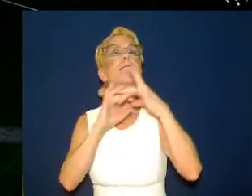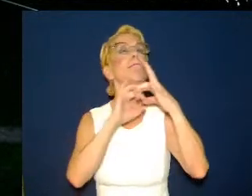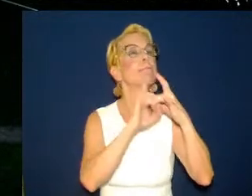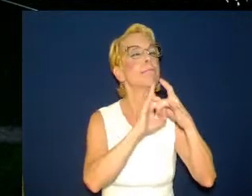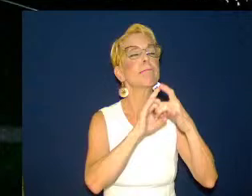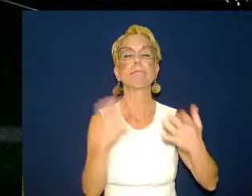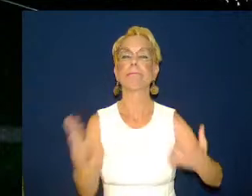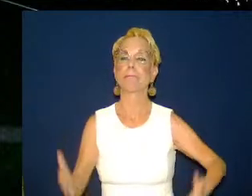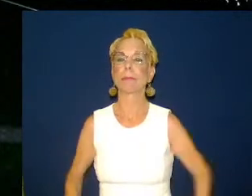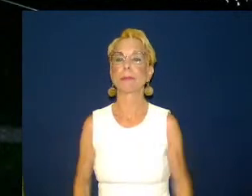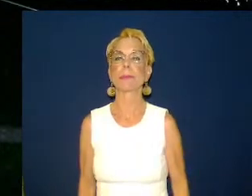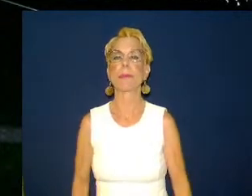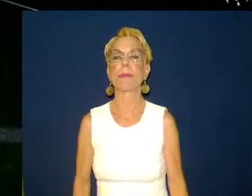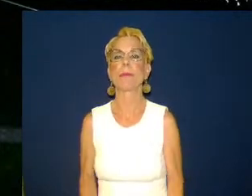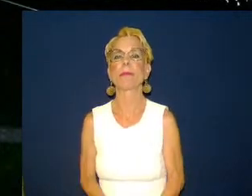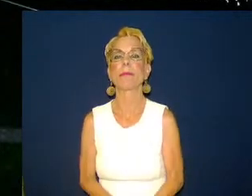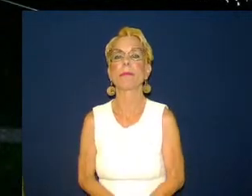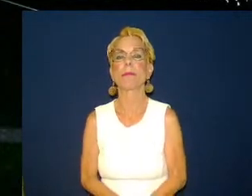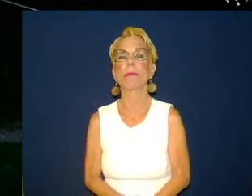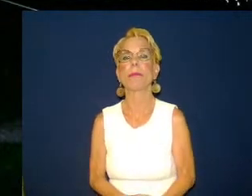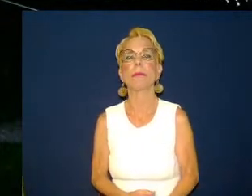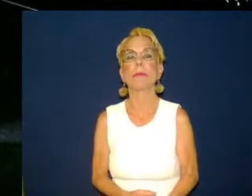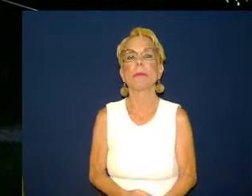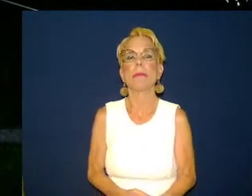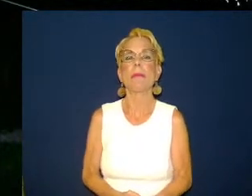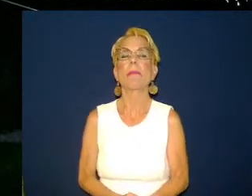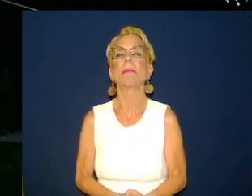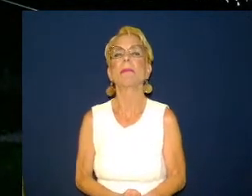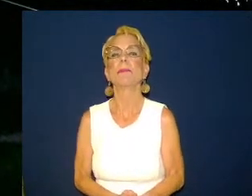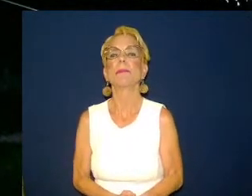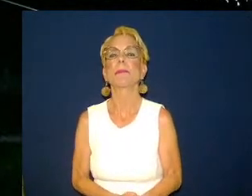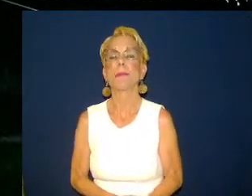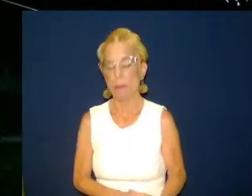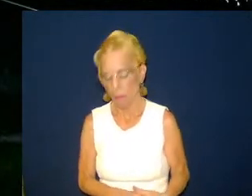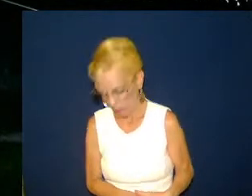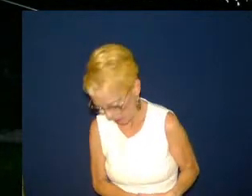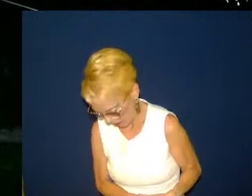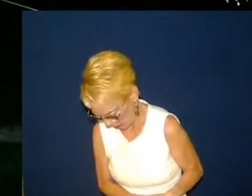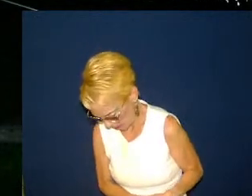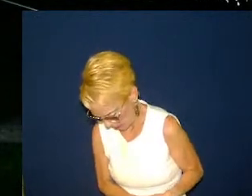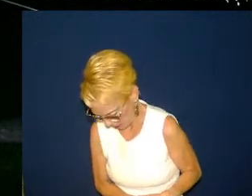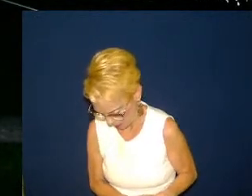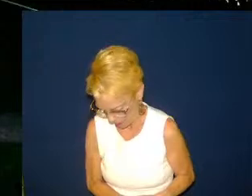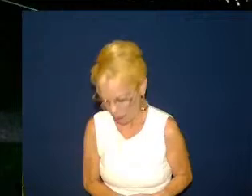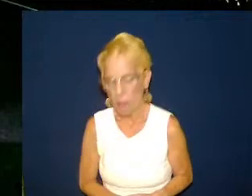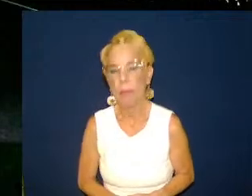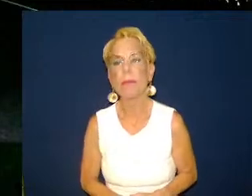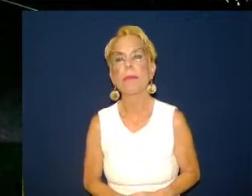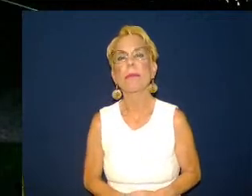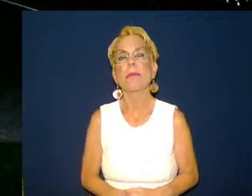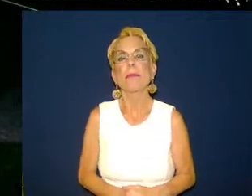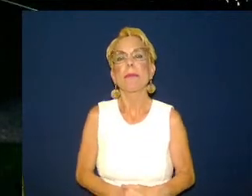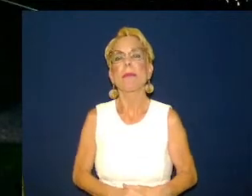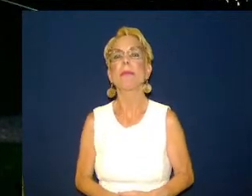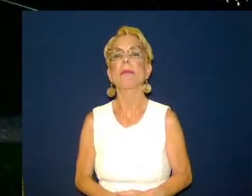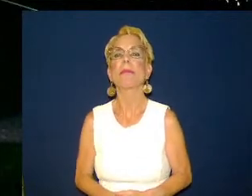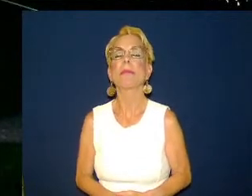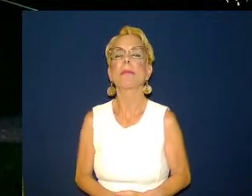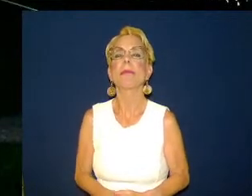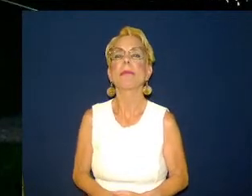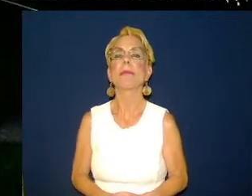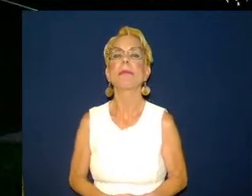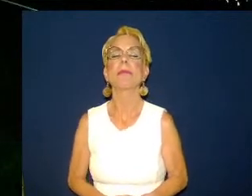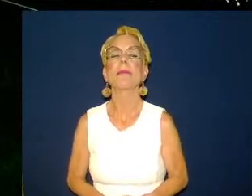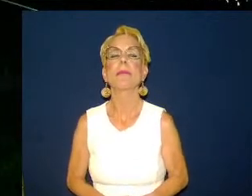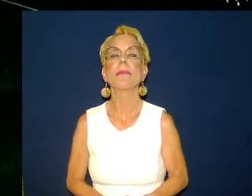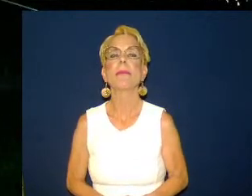for Christ himself. And that's what these two words mean. He is holy and true. But then the writer throws out these words,